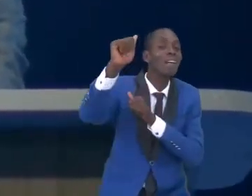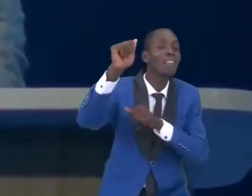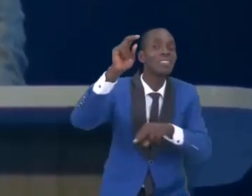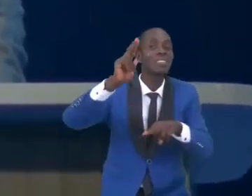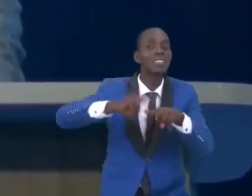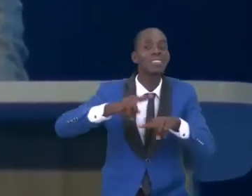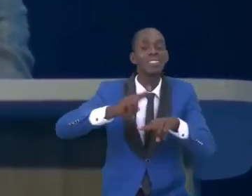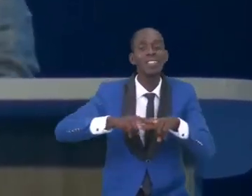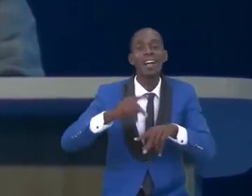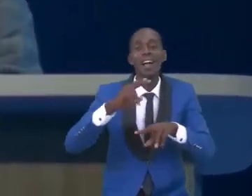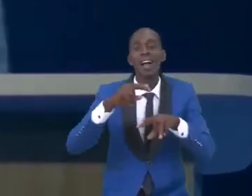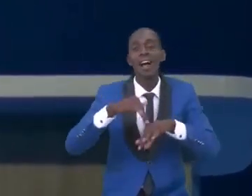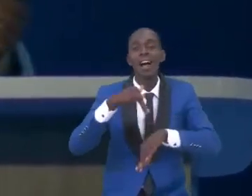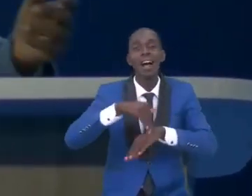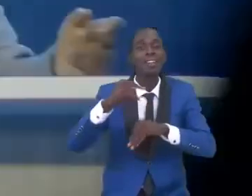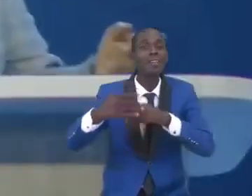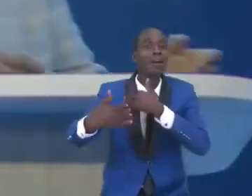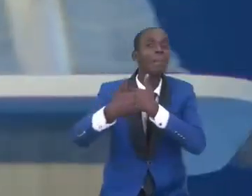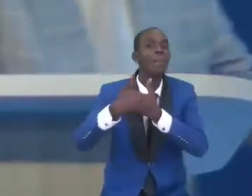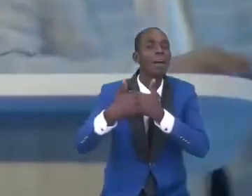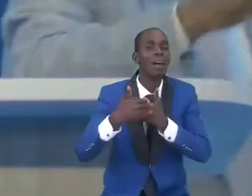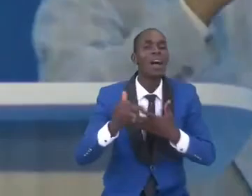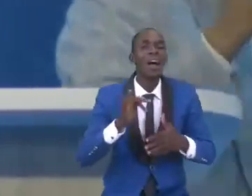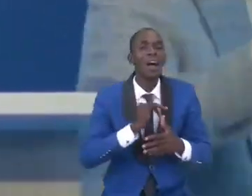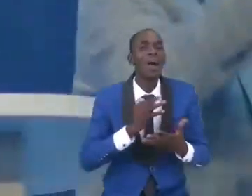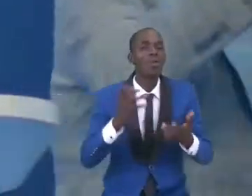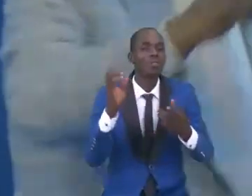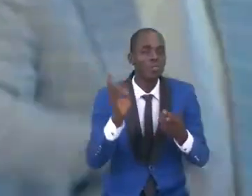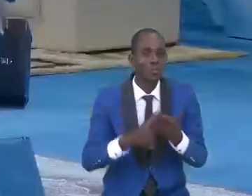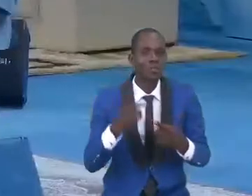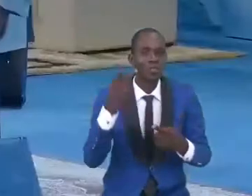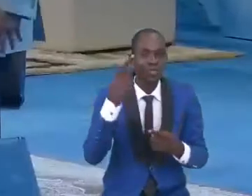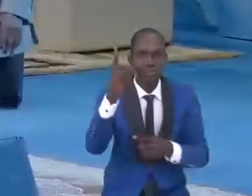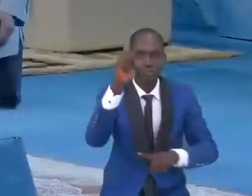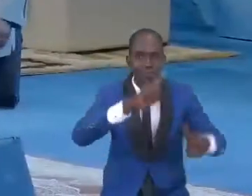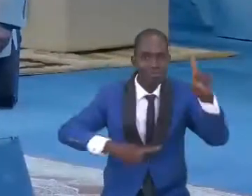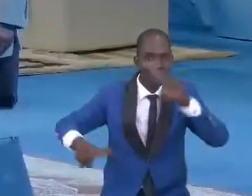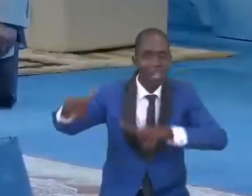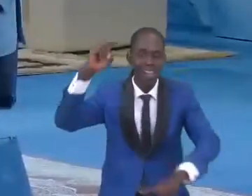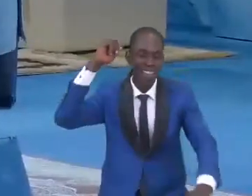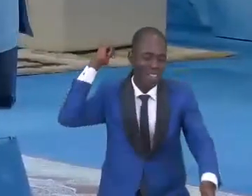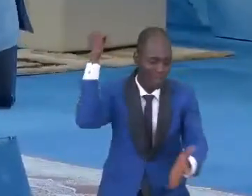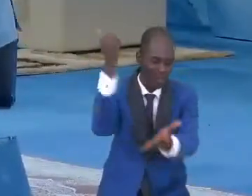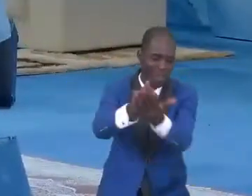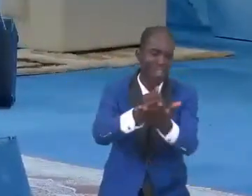very back, let me hear your amen.